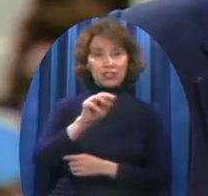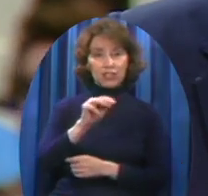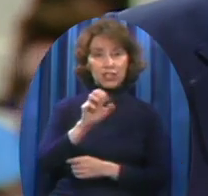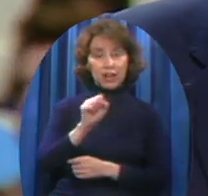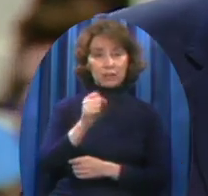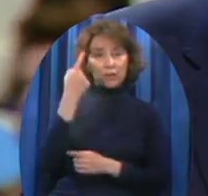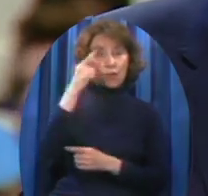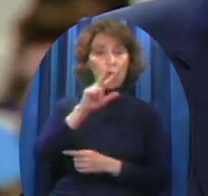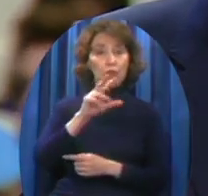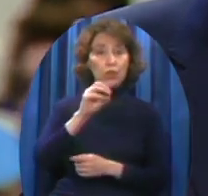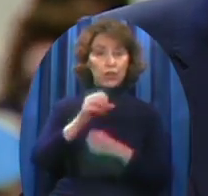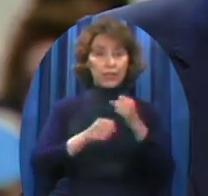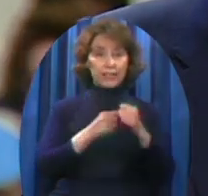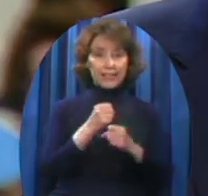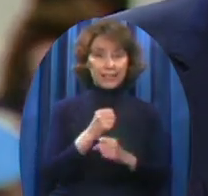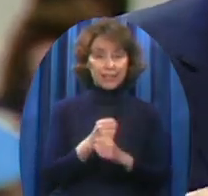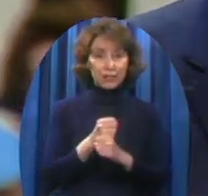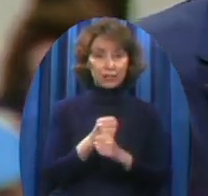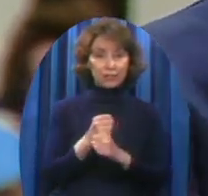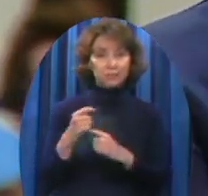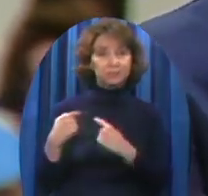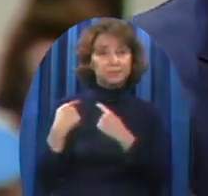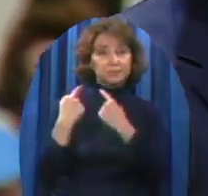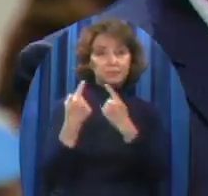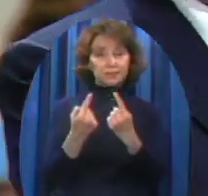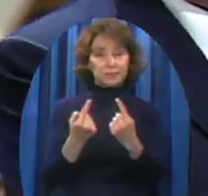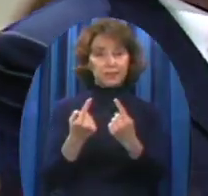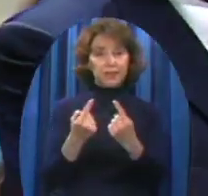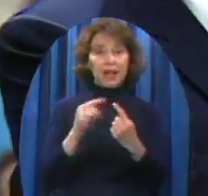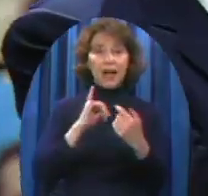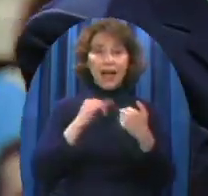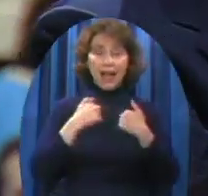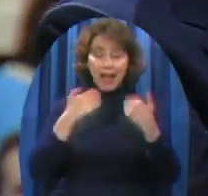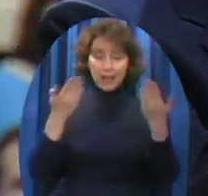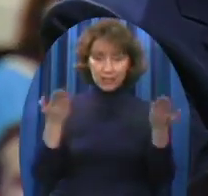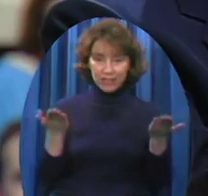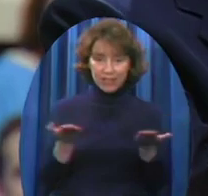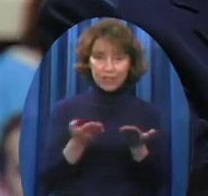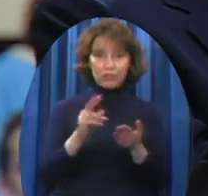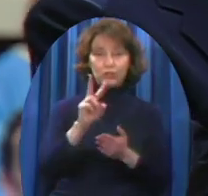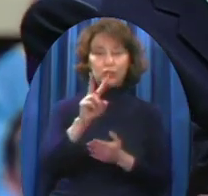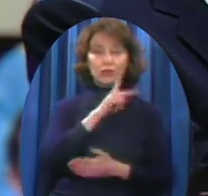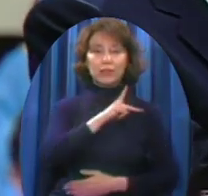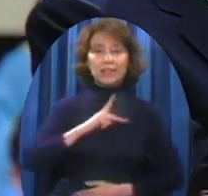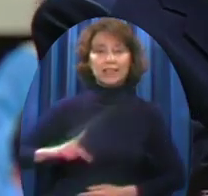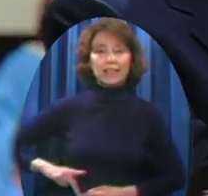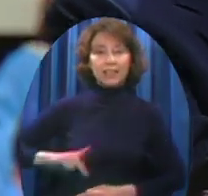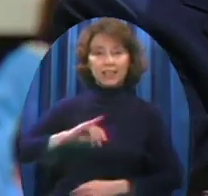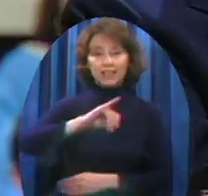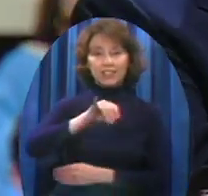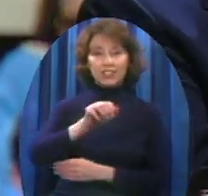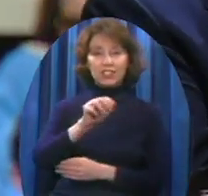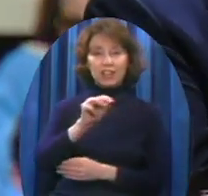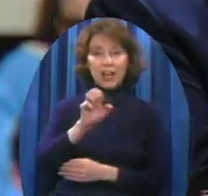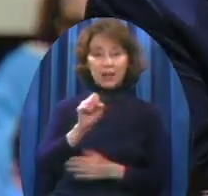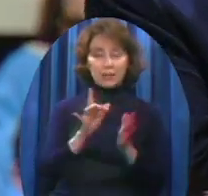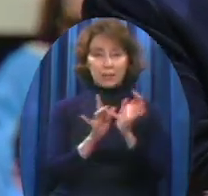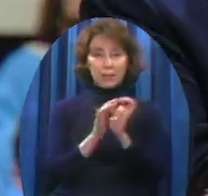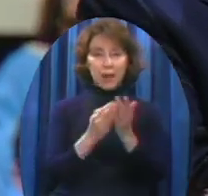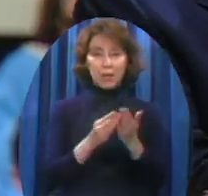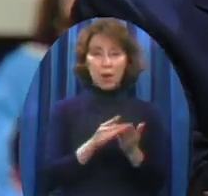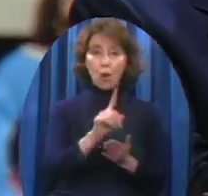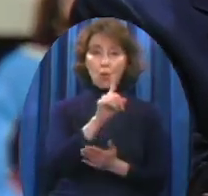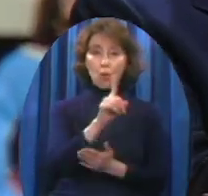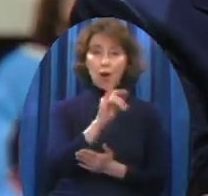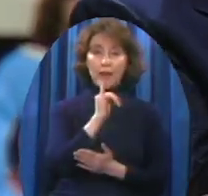years. I have in this slipcover two King James Bibles. One of them is 371